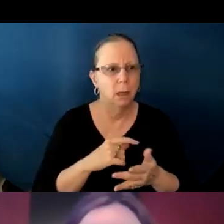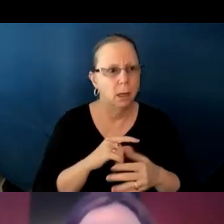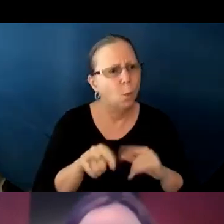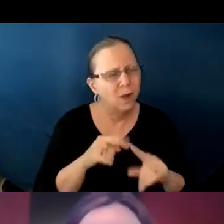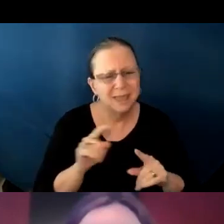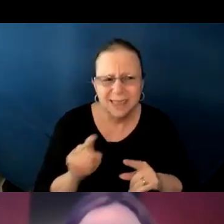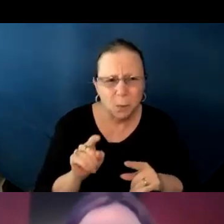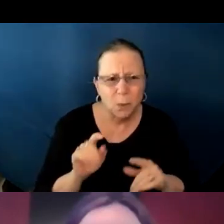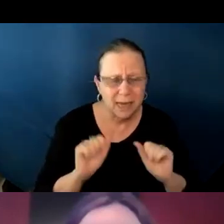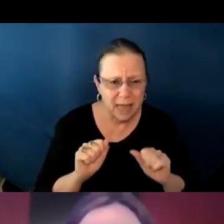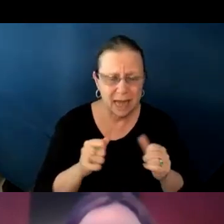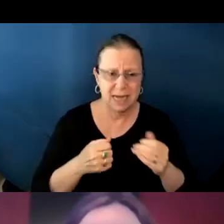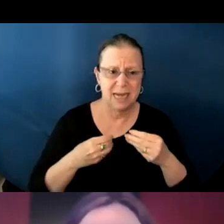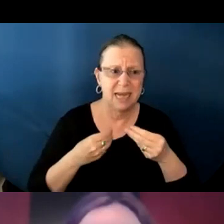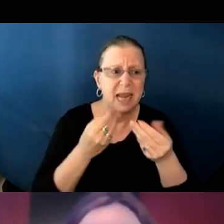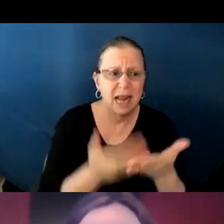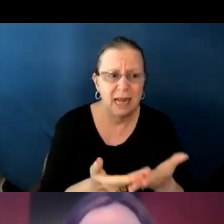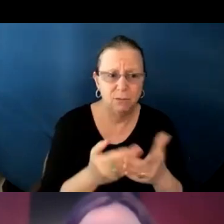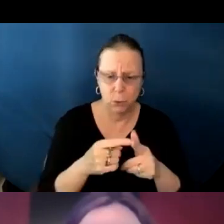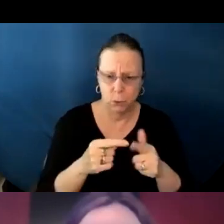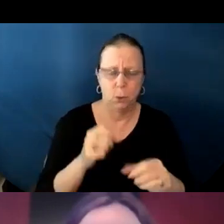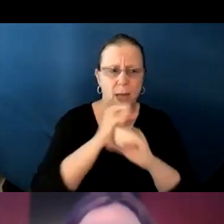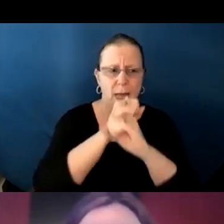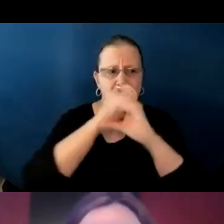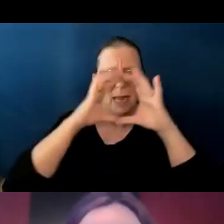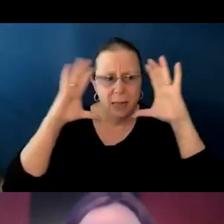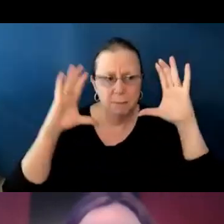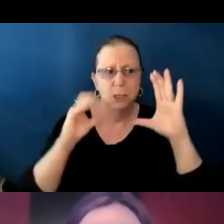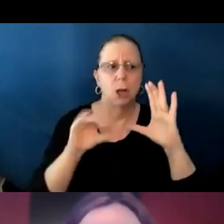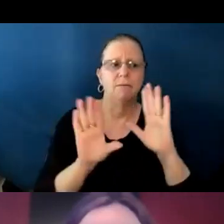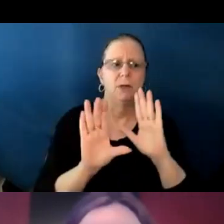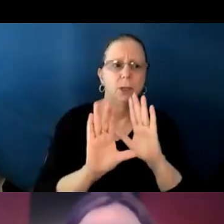can deliver to you an image of yourself, a reflection